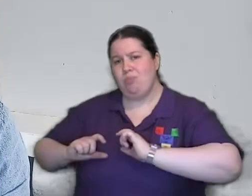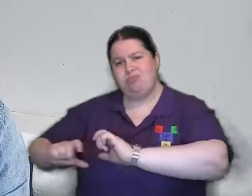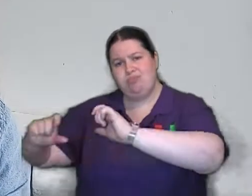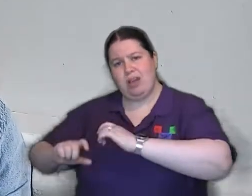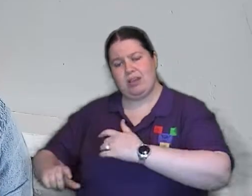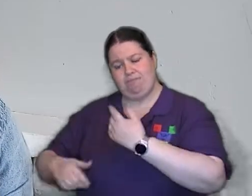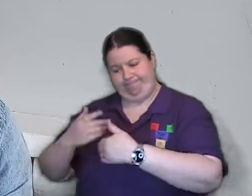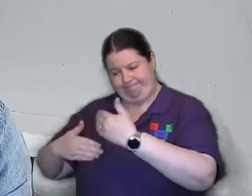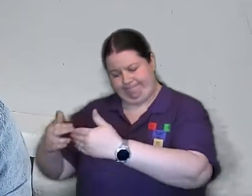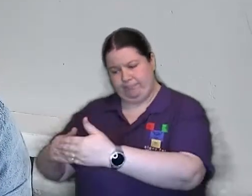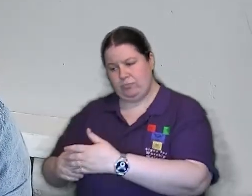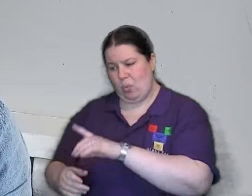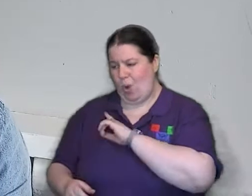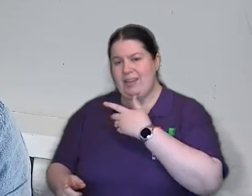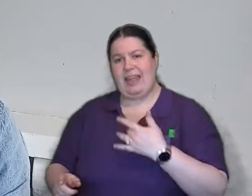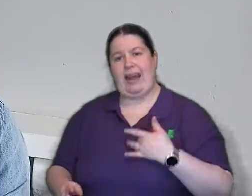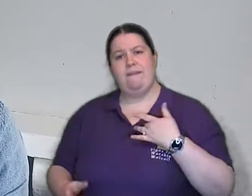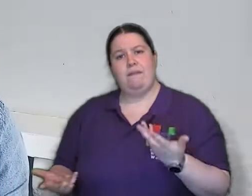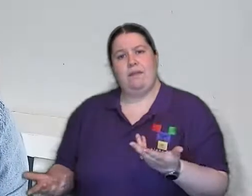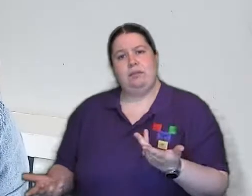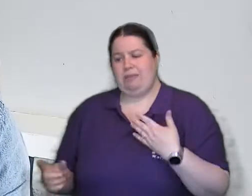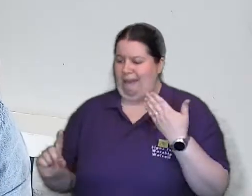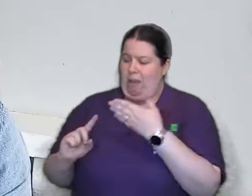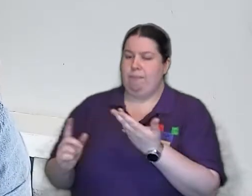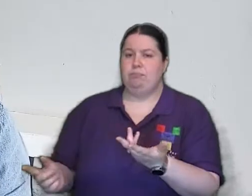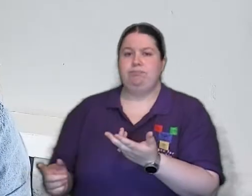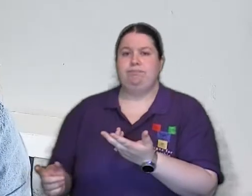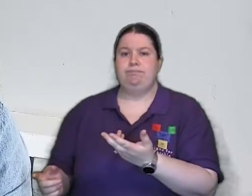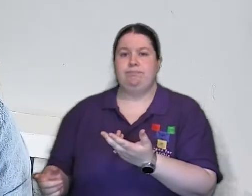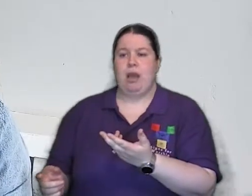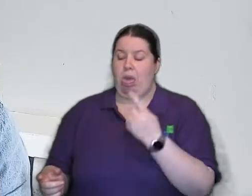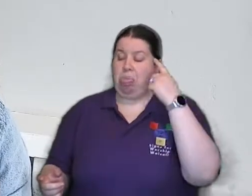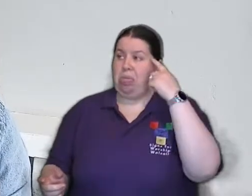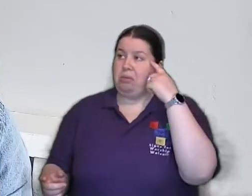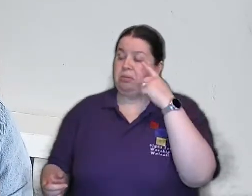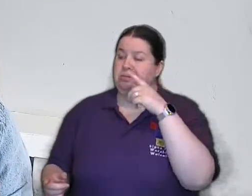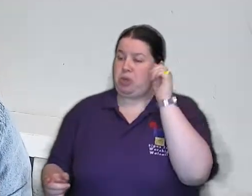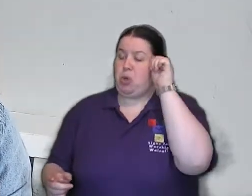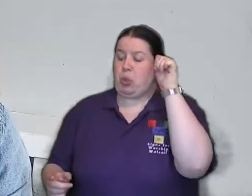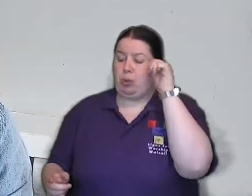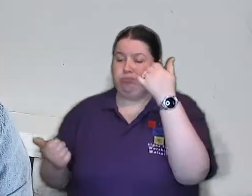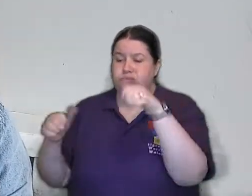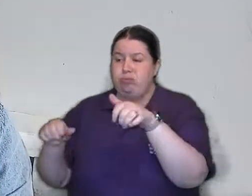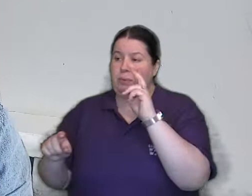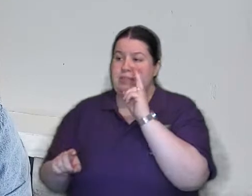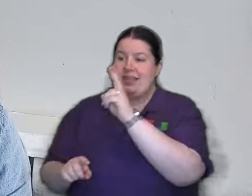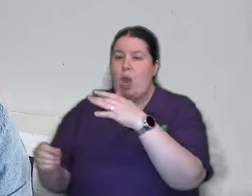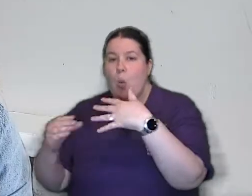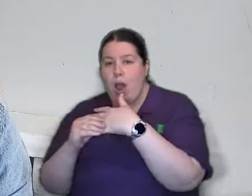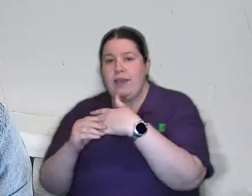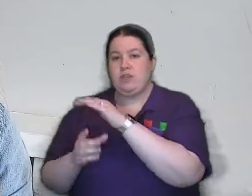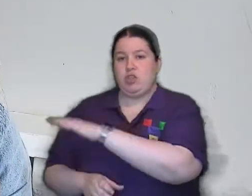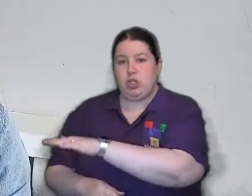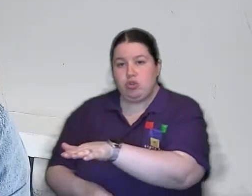What was their reason to survive? What was their reason to live? I suspect it was the prospect of seeing loved